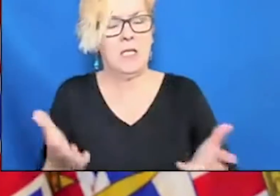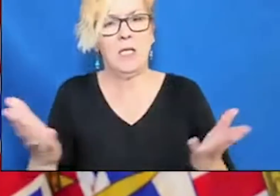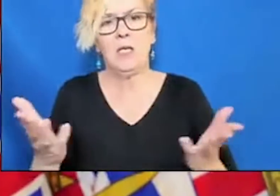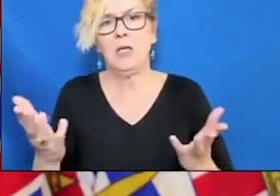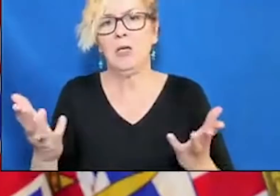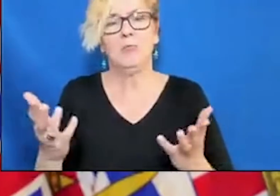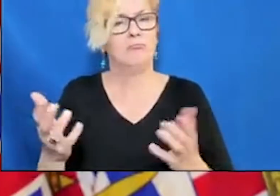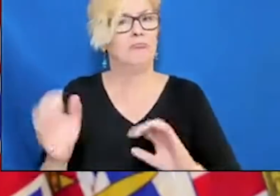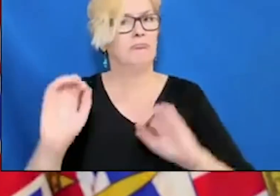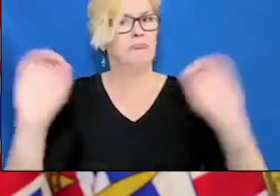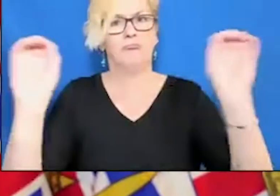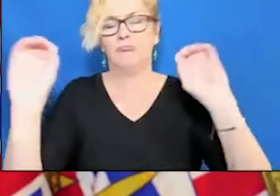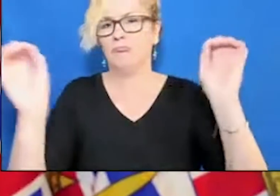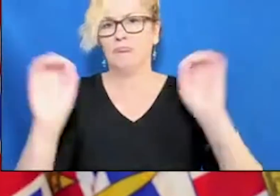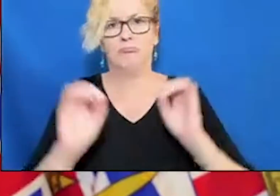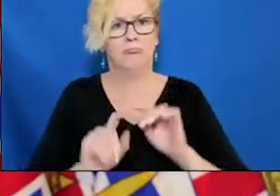risk